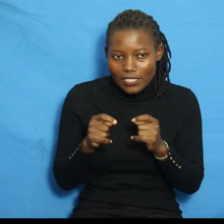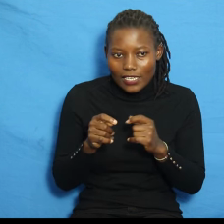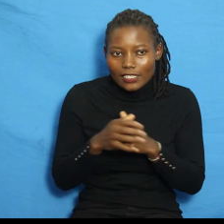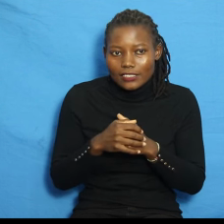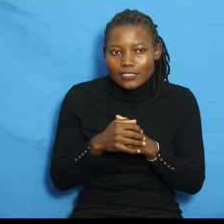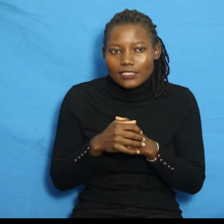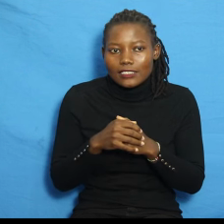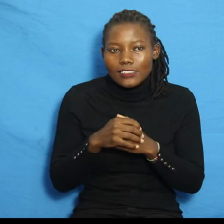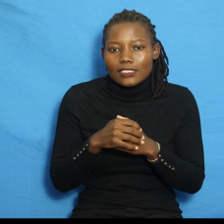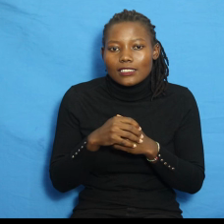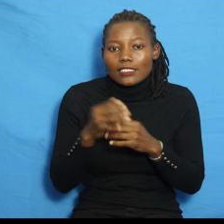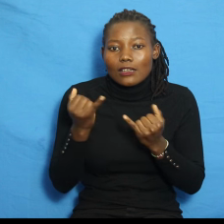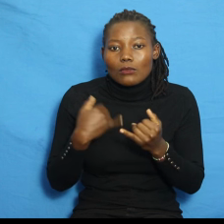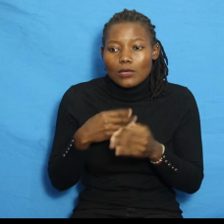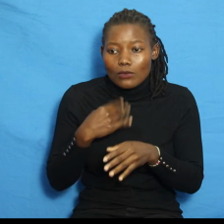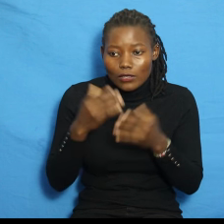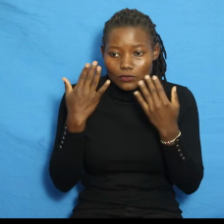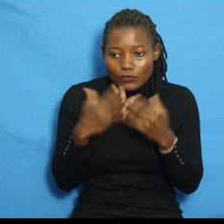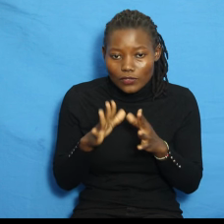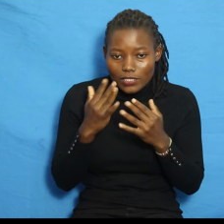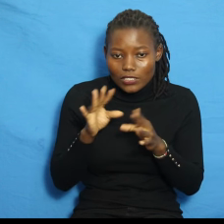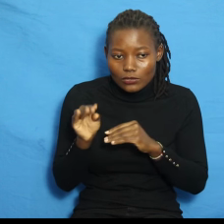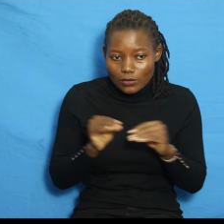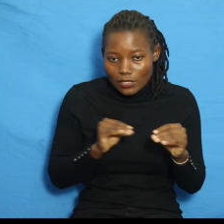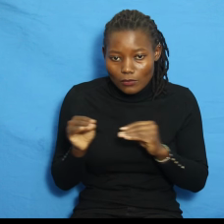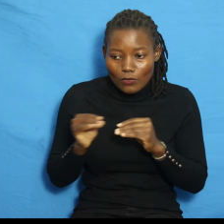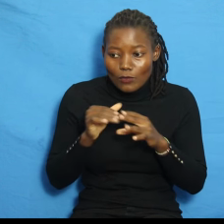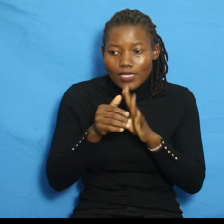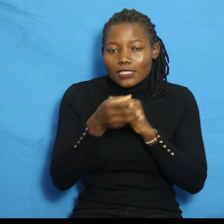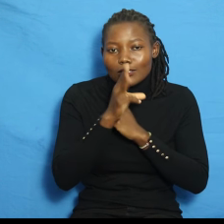all this. I want to conclude with movement in water.